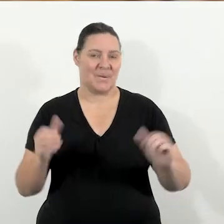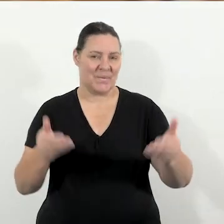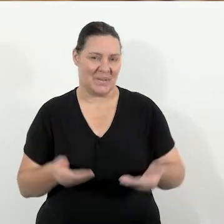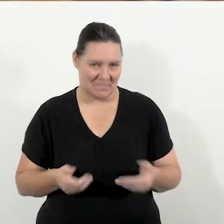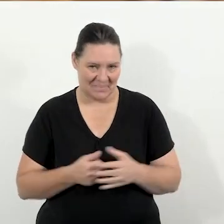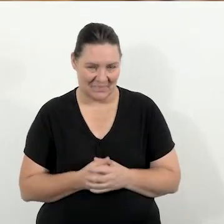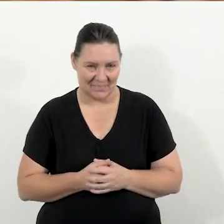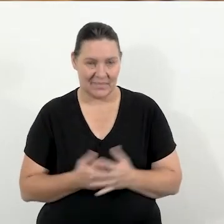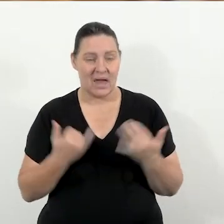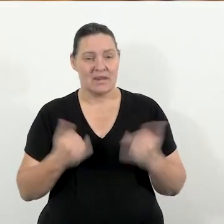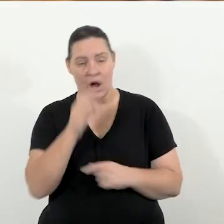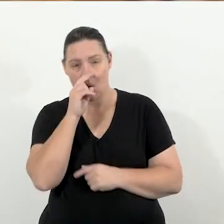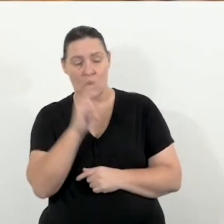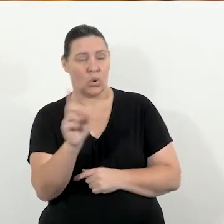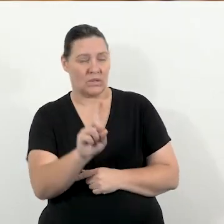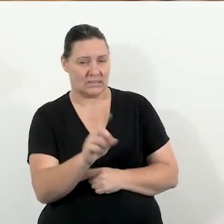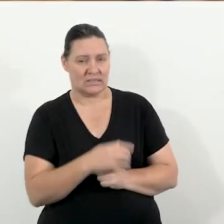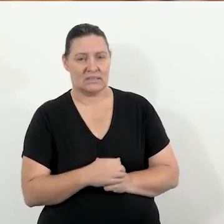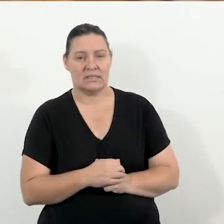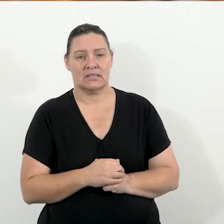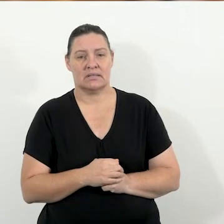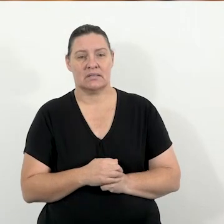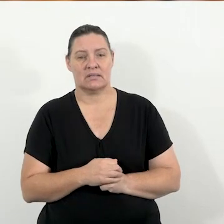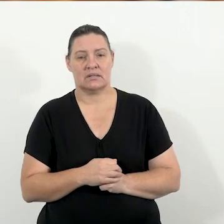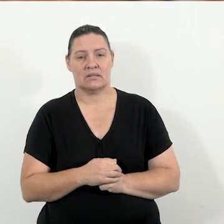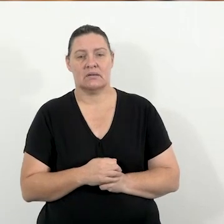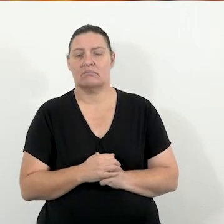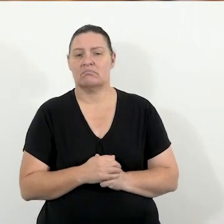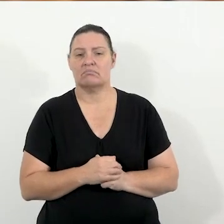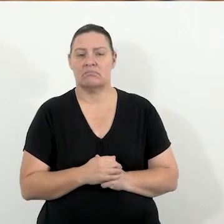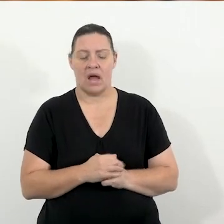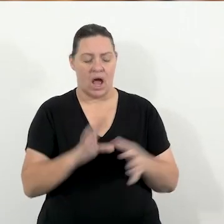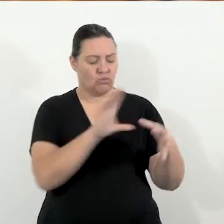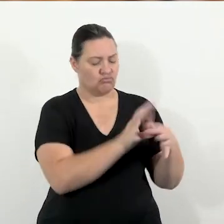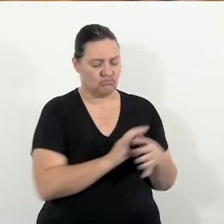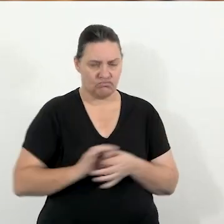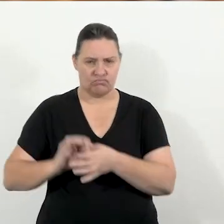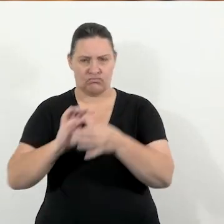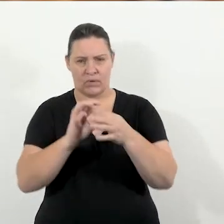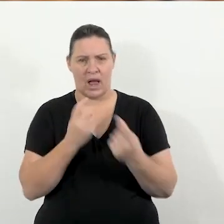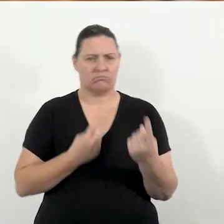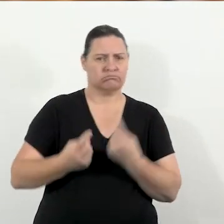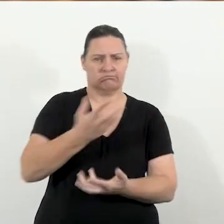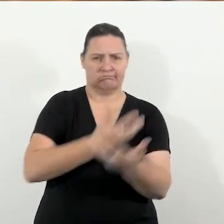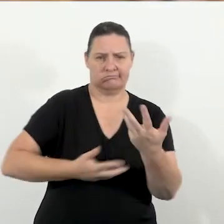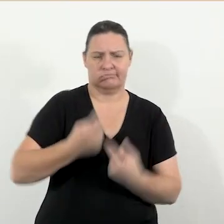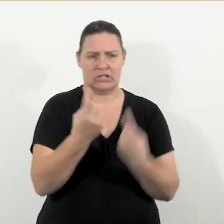Welcome back, learners. We are now going to look at the next concept, which is how do the spheres interact with each